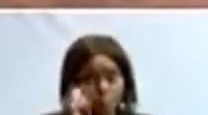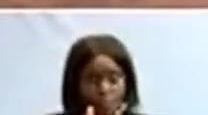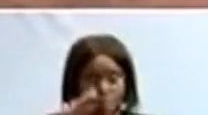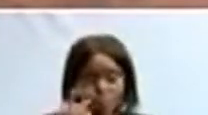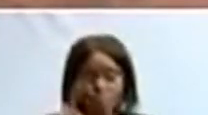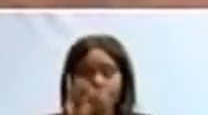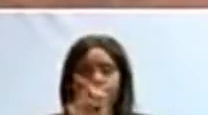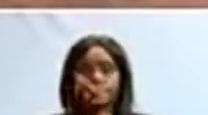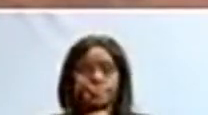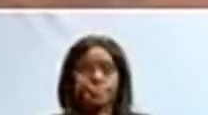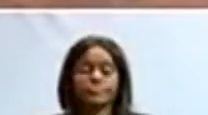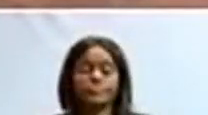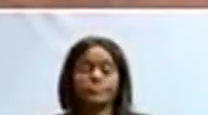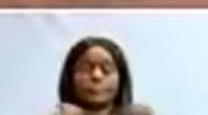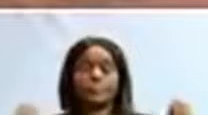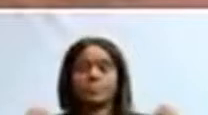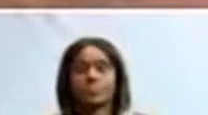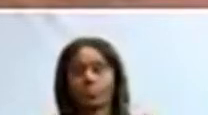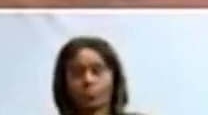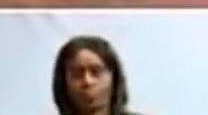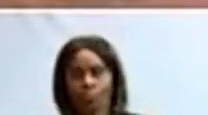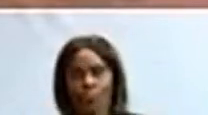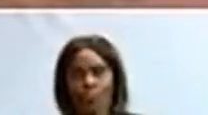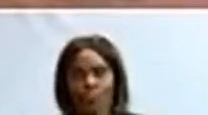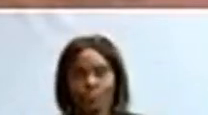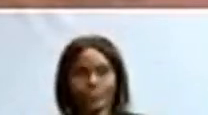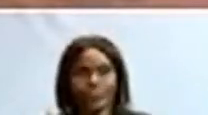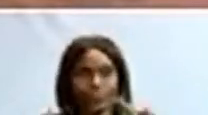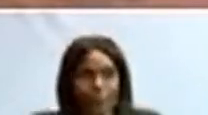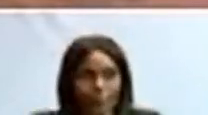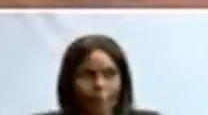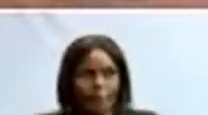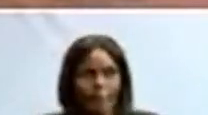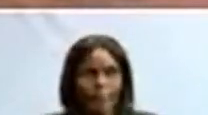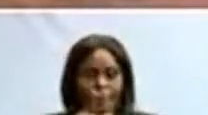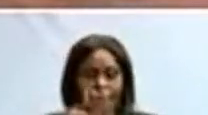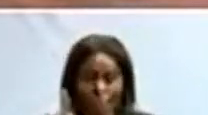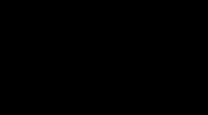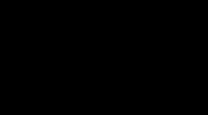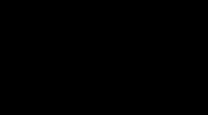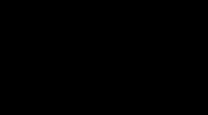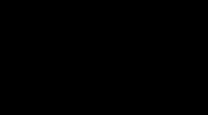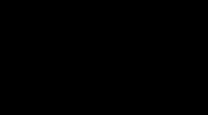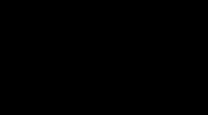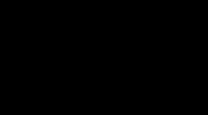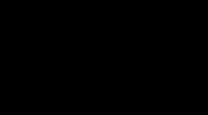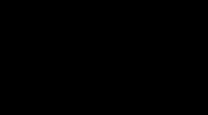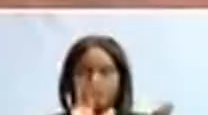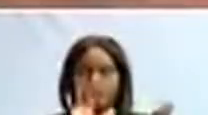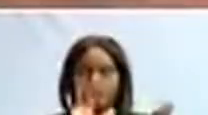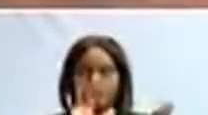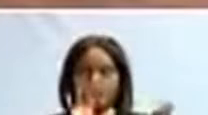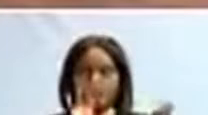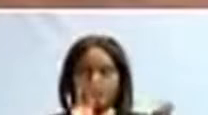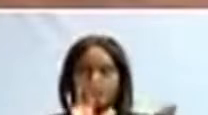to financial constraints the local authority is facing.